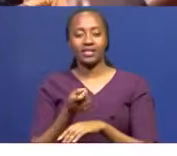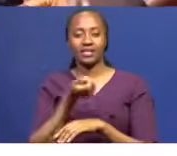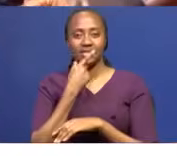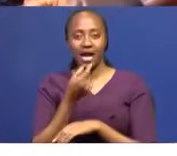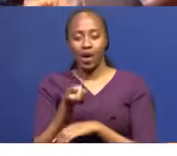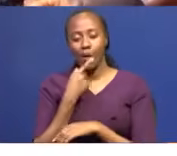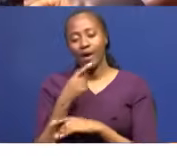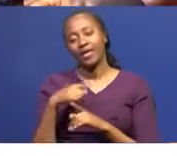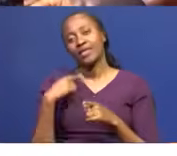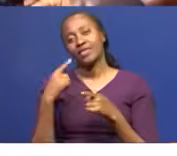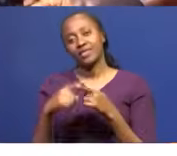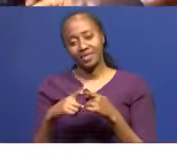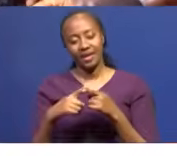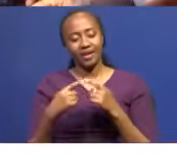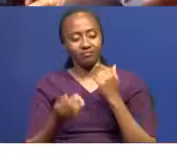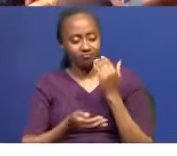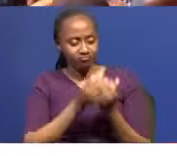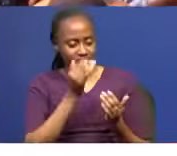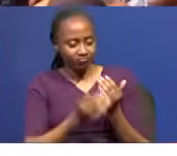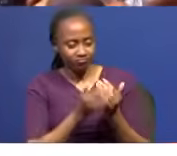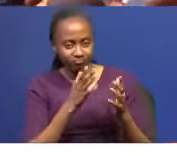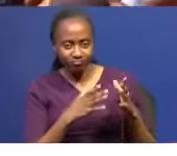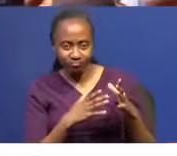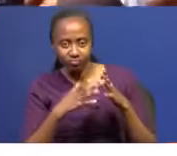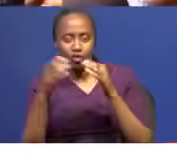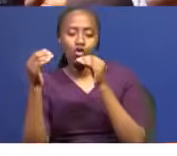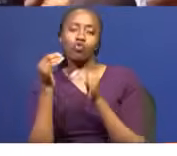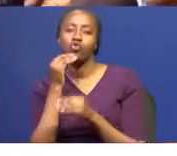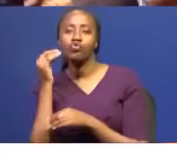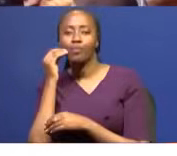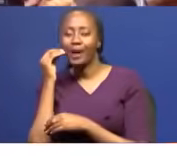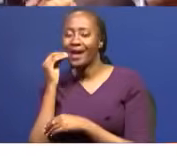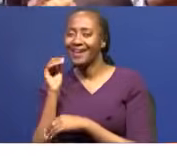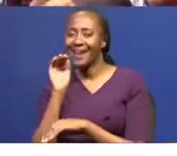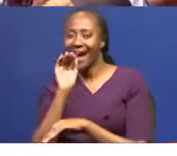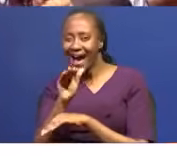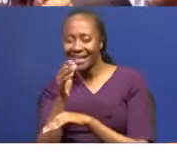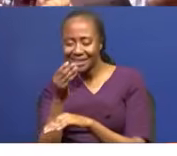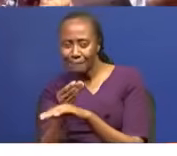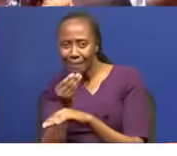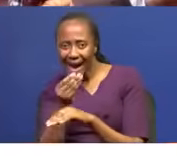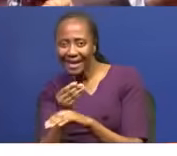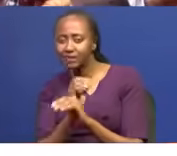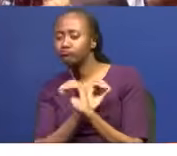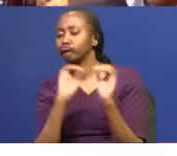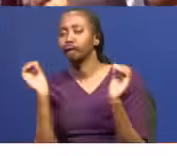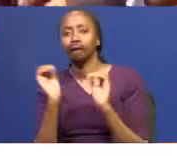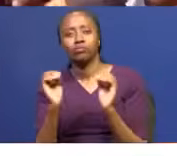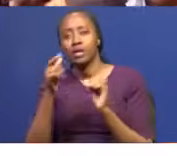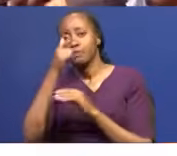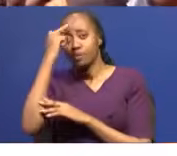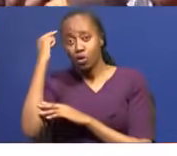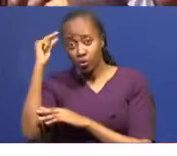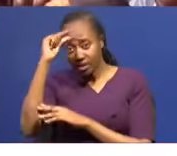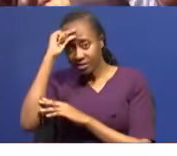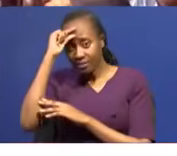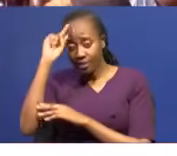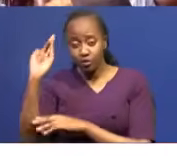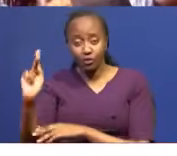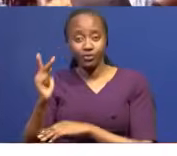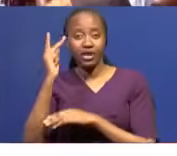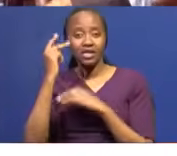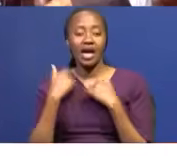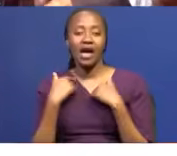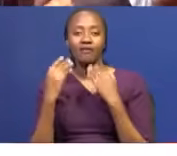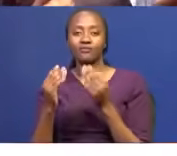apate kushughulikiwa na aende nyumbani asiulizwe pesa yeyote, kwa sababu serikali ya Kenya tumeweka